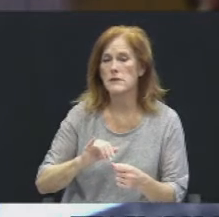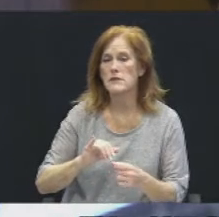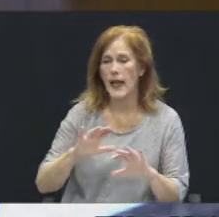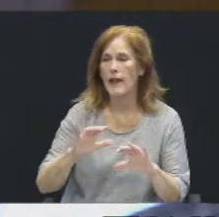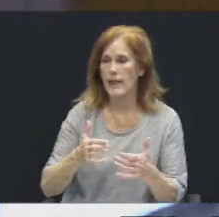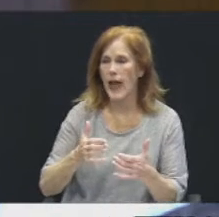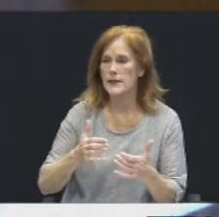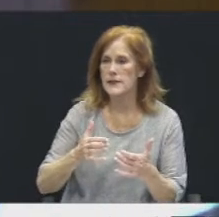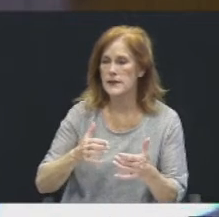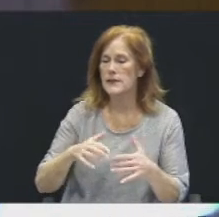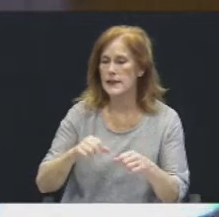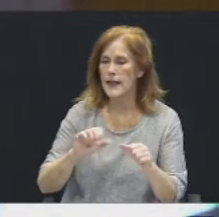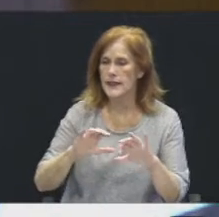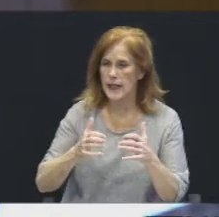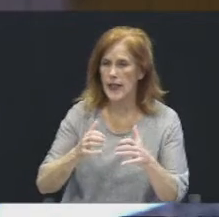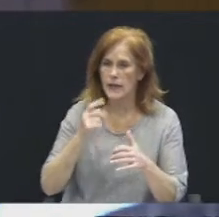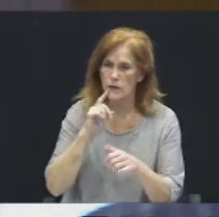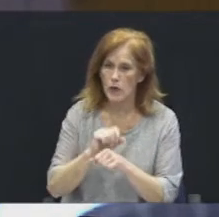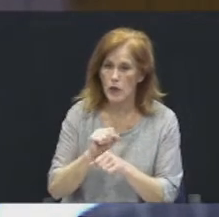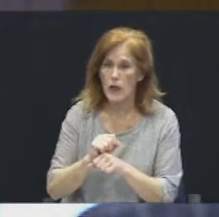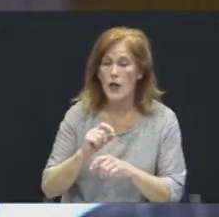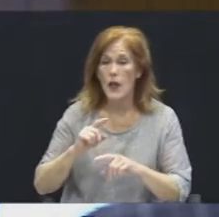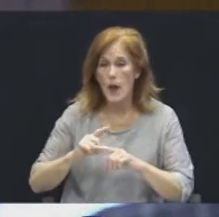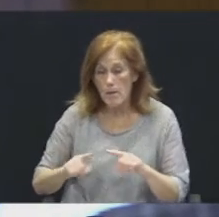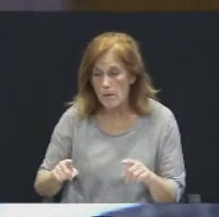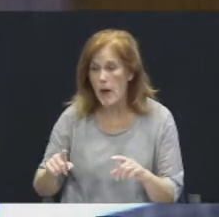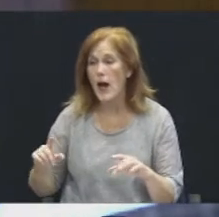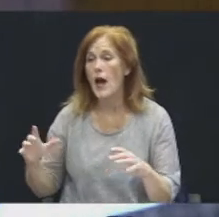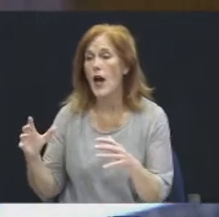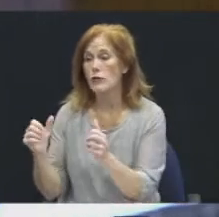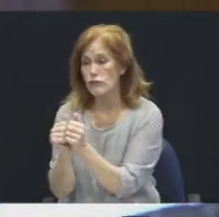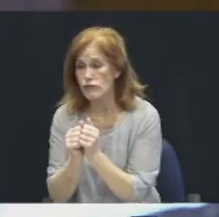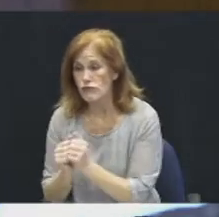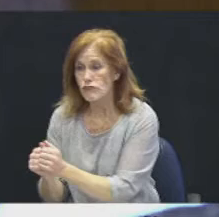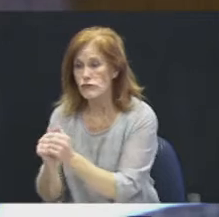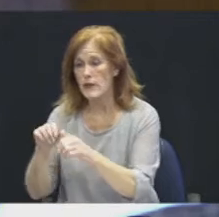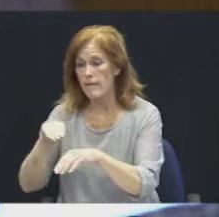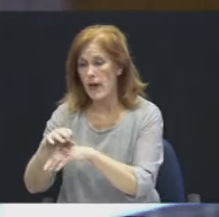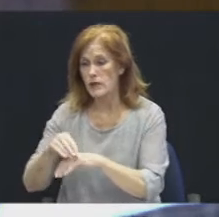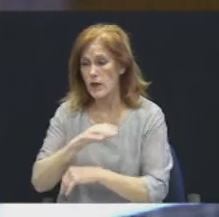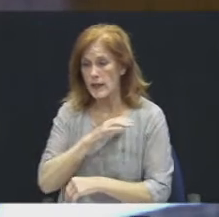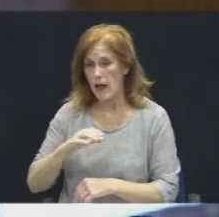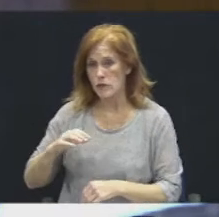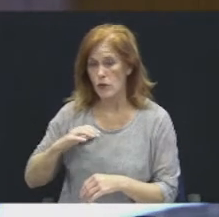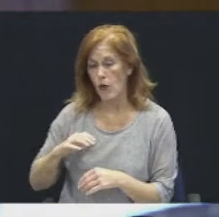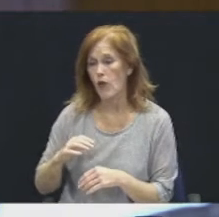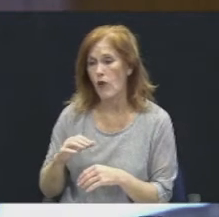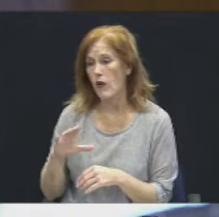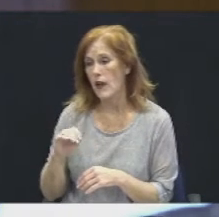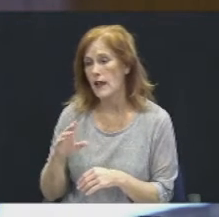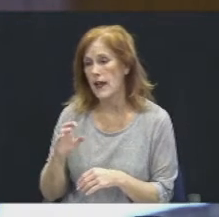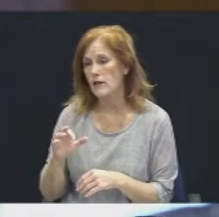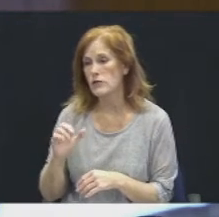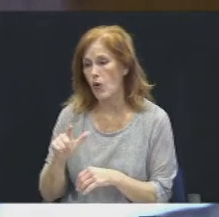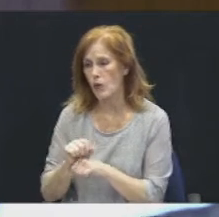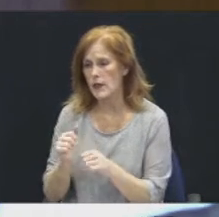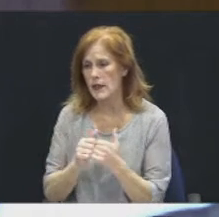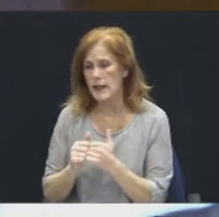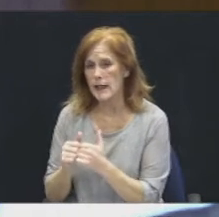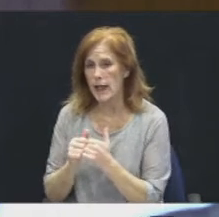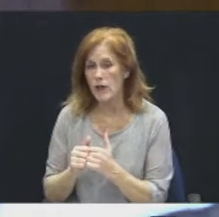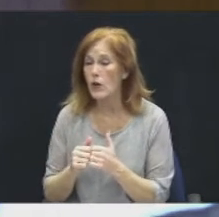class. But that collectively, the advisory council and committees working together, these skills